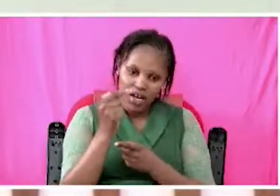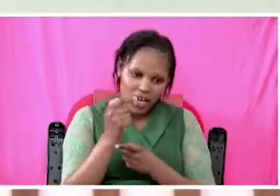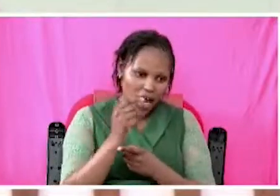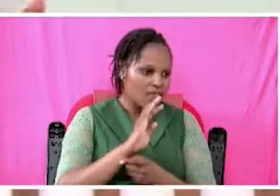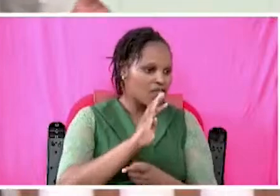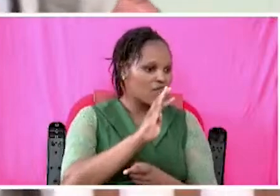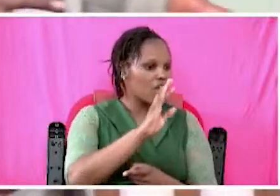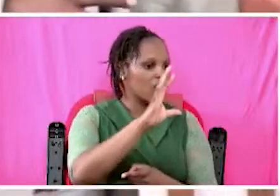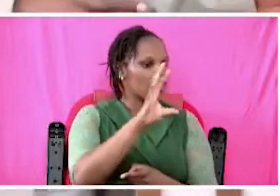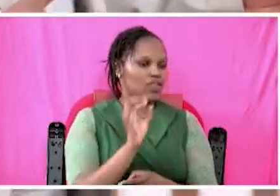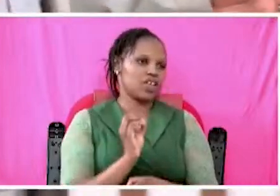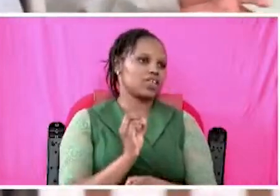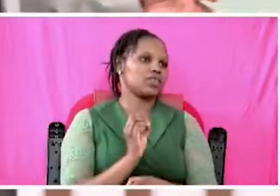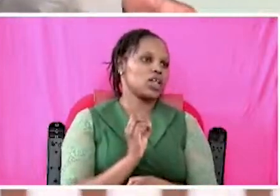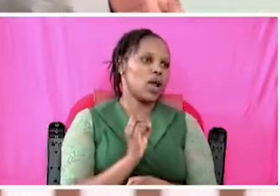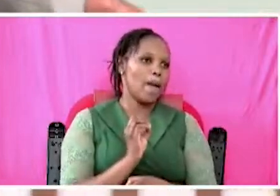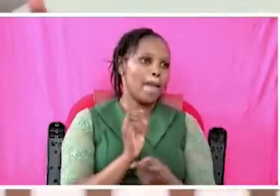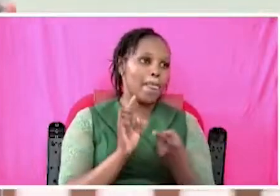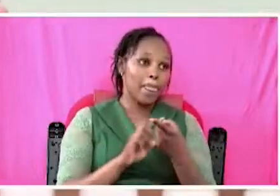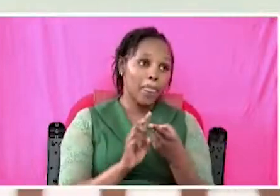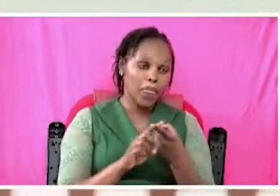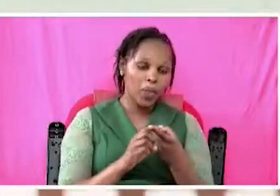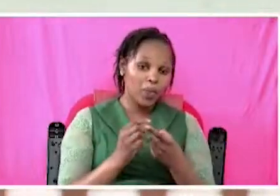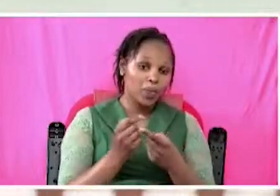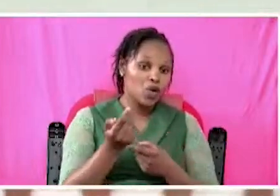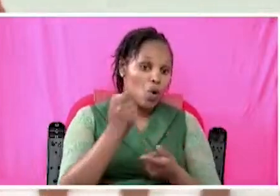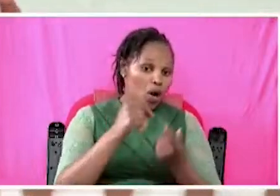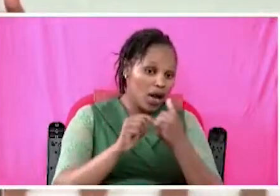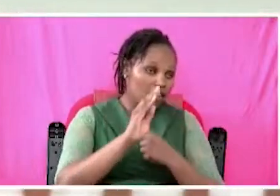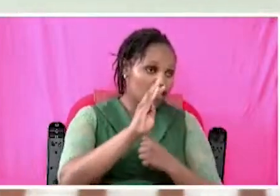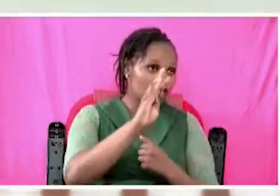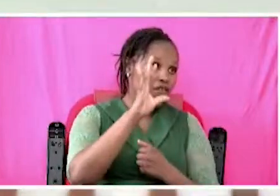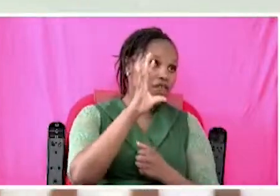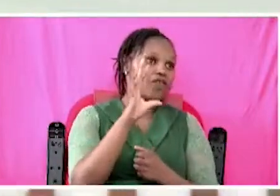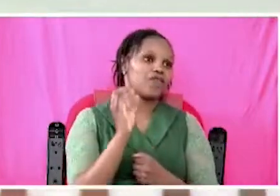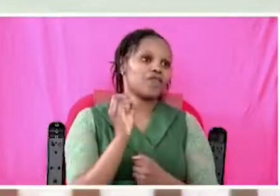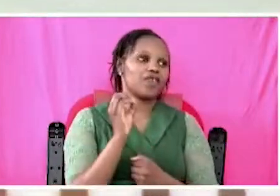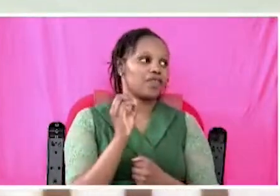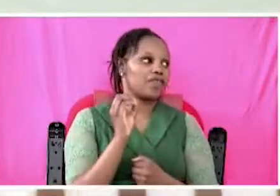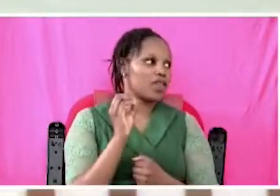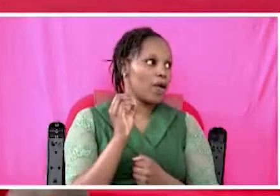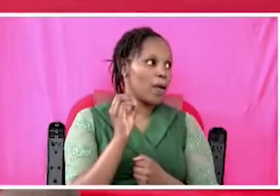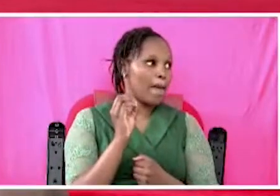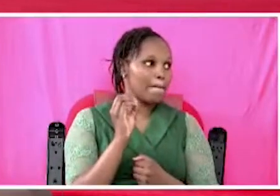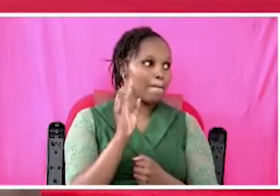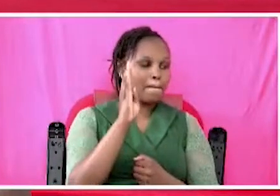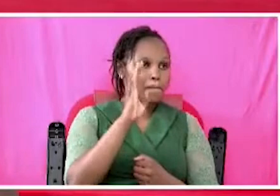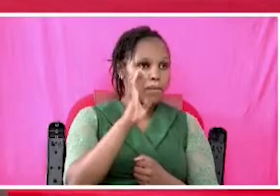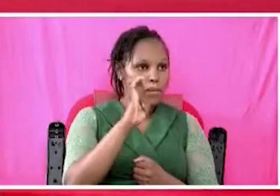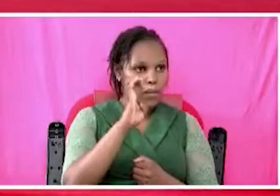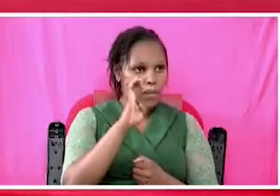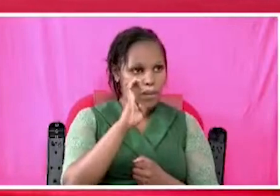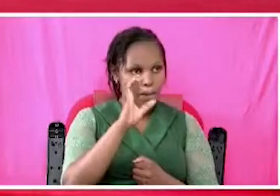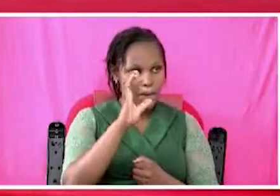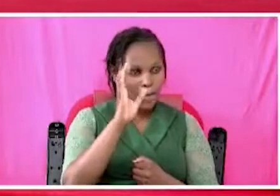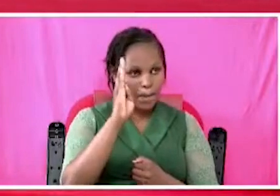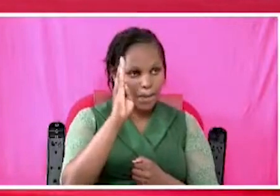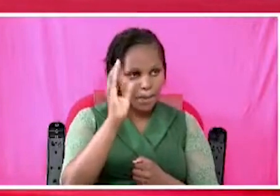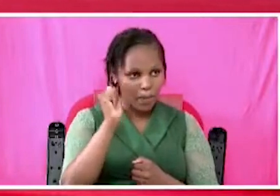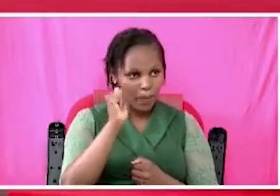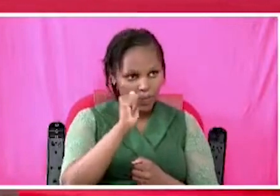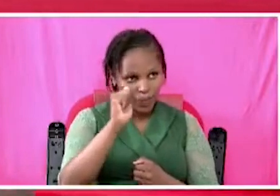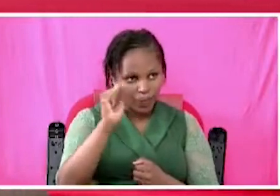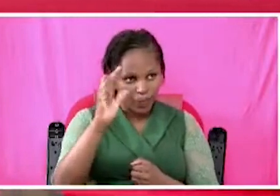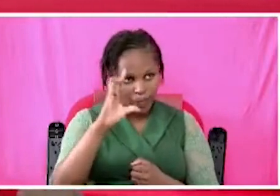450, to bring along the 450 Baal prophets and the ones